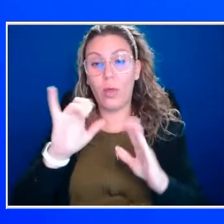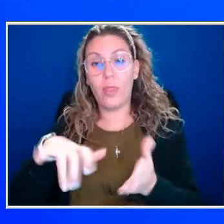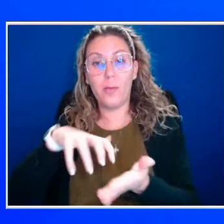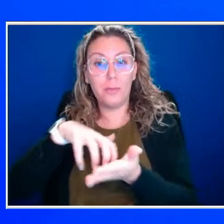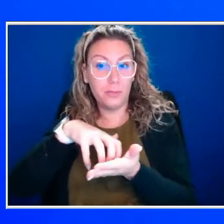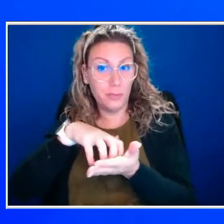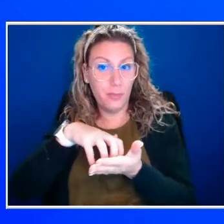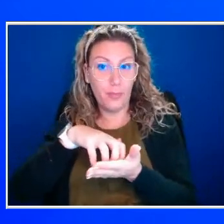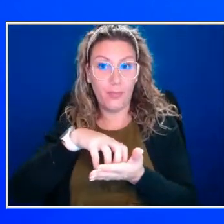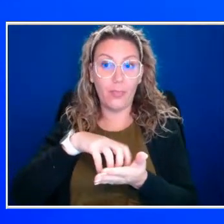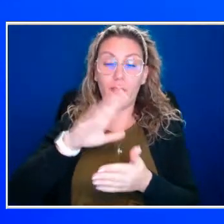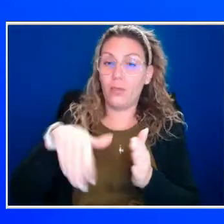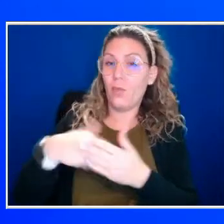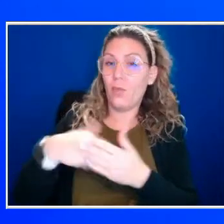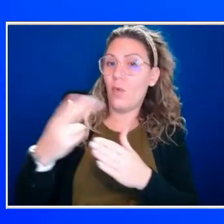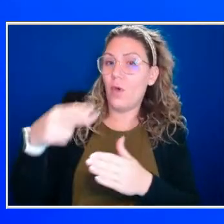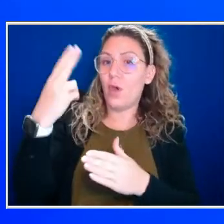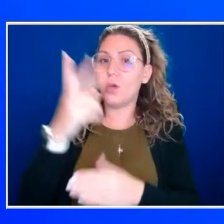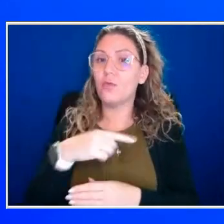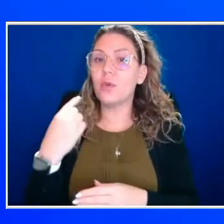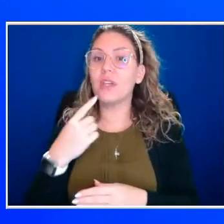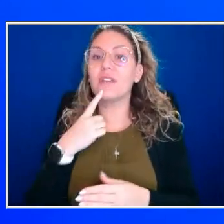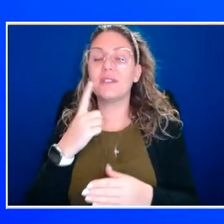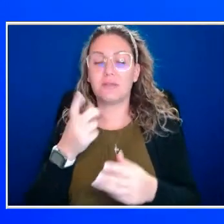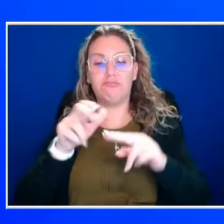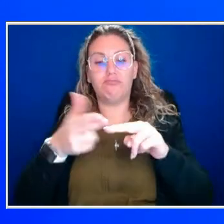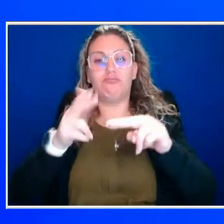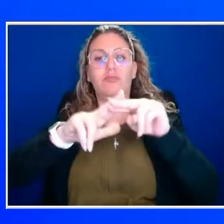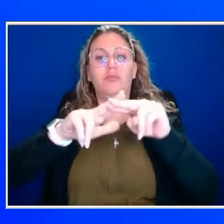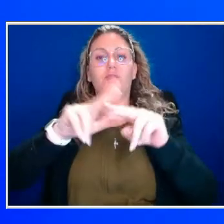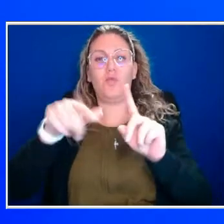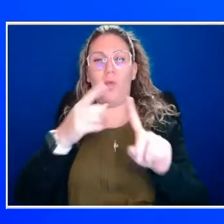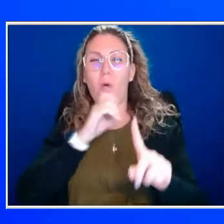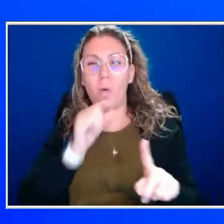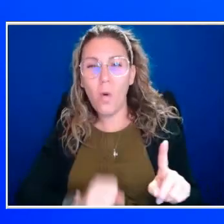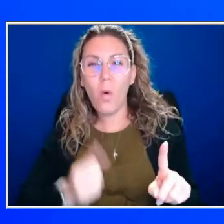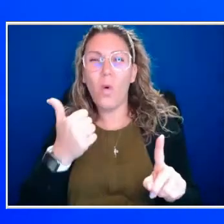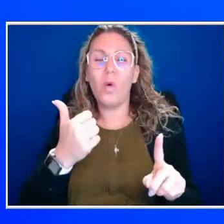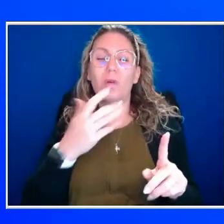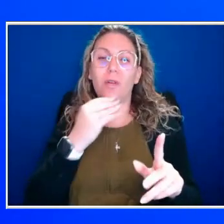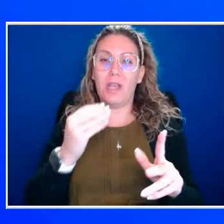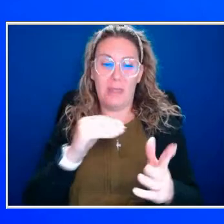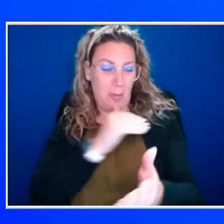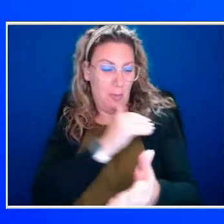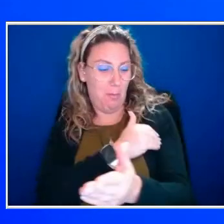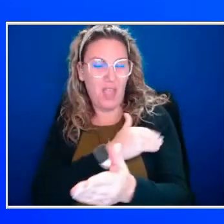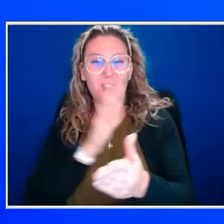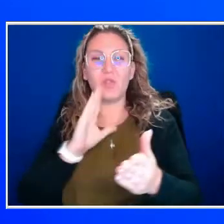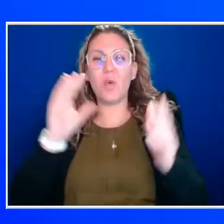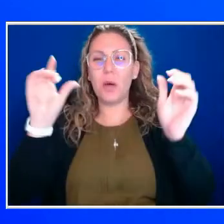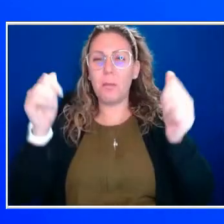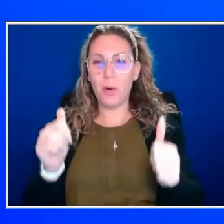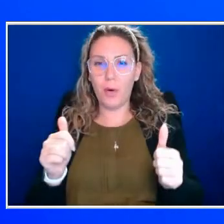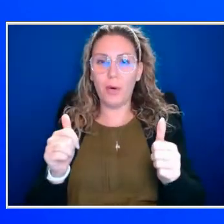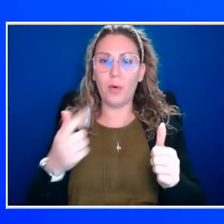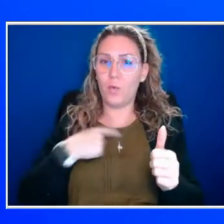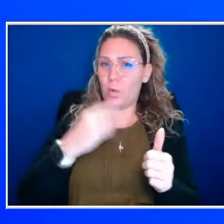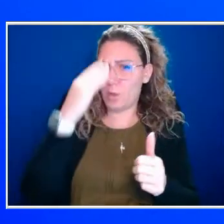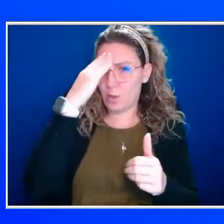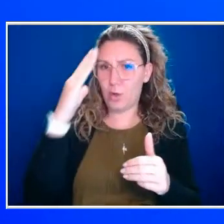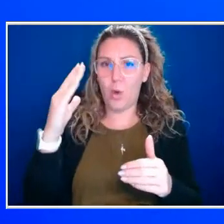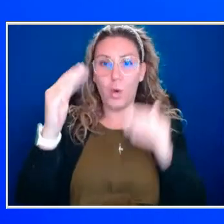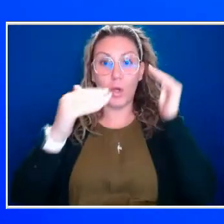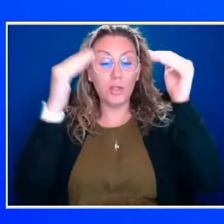for that increased weakness as we get older and as our muscles start to not work as well. And we know that adults, especially women, lose